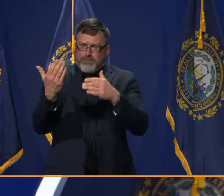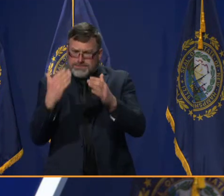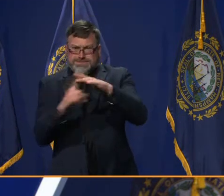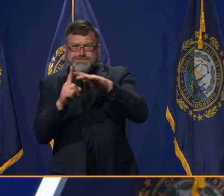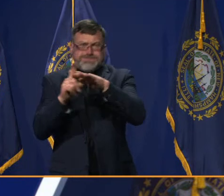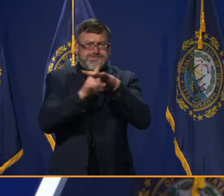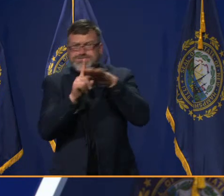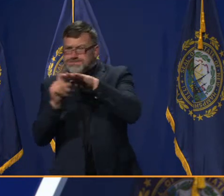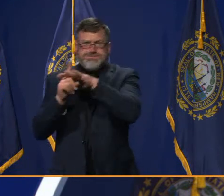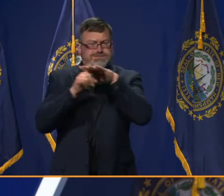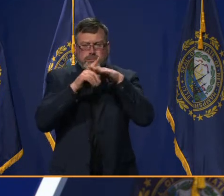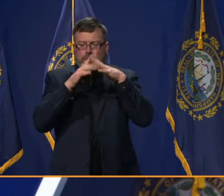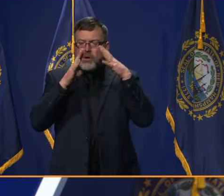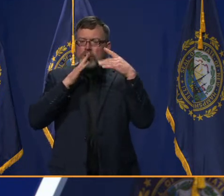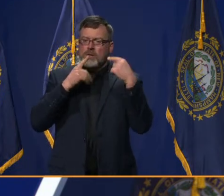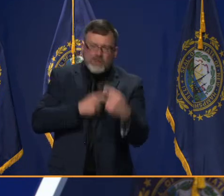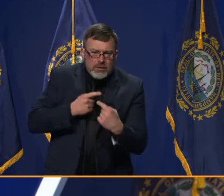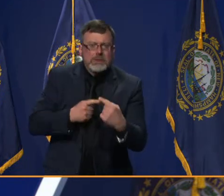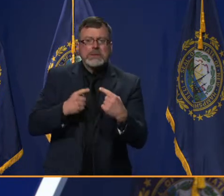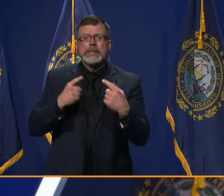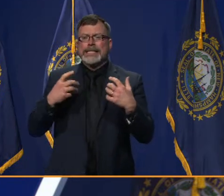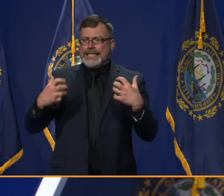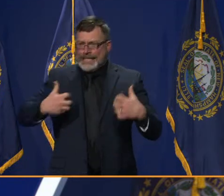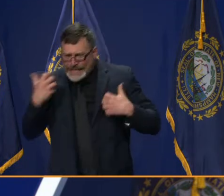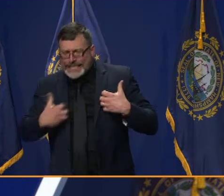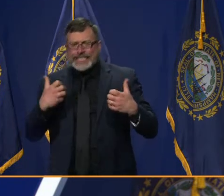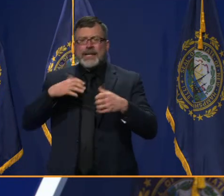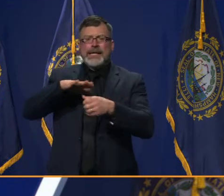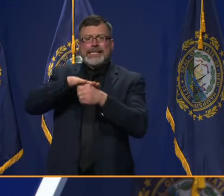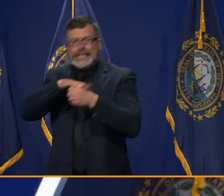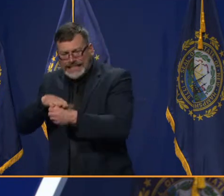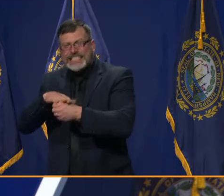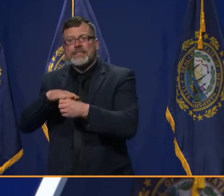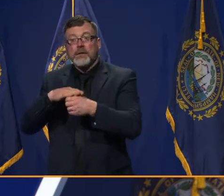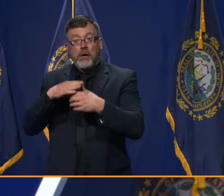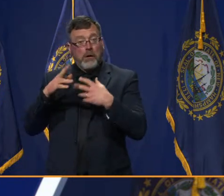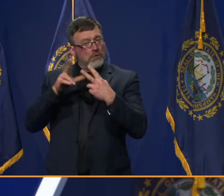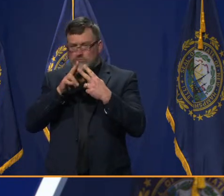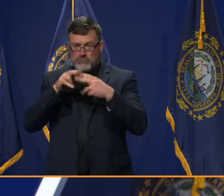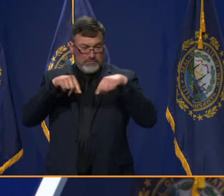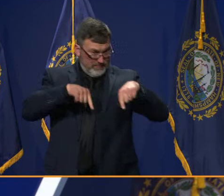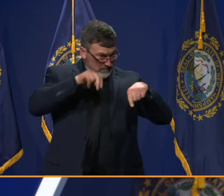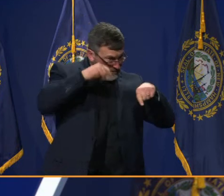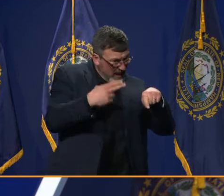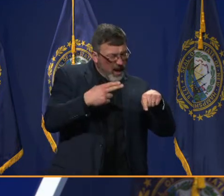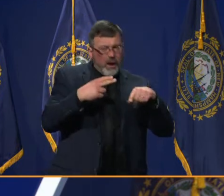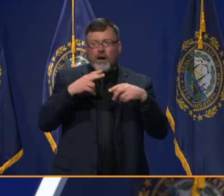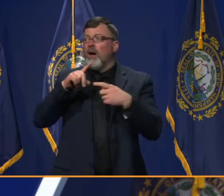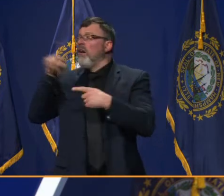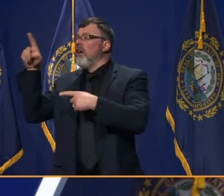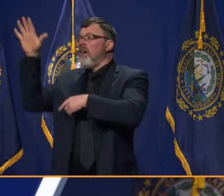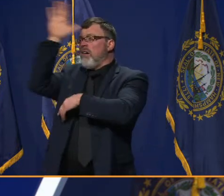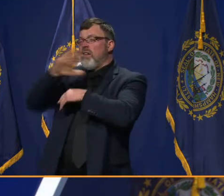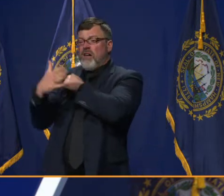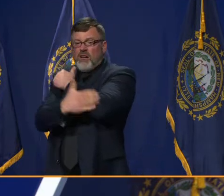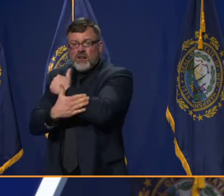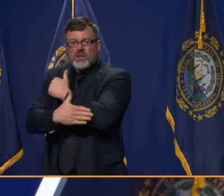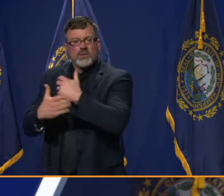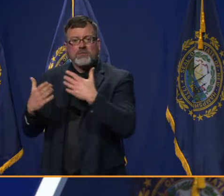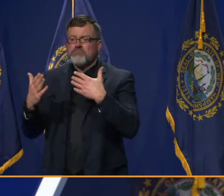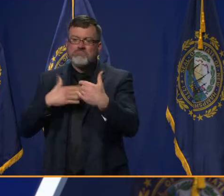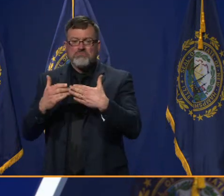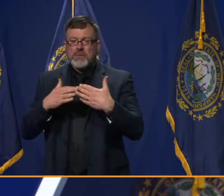stress. And whether it was here in New Hampshire or what we saw transpire across our great country, it was unlike anything we could have